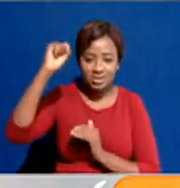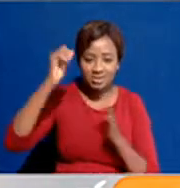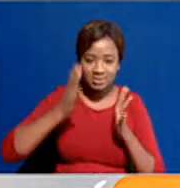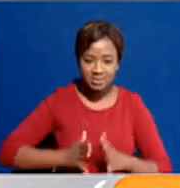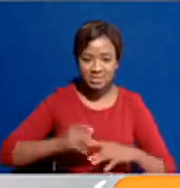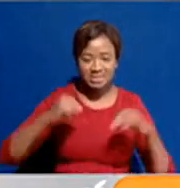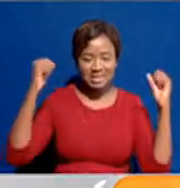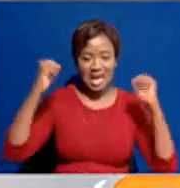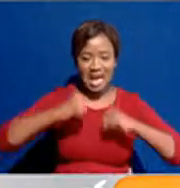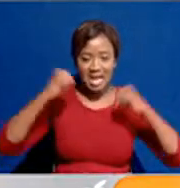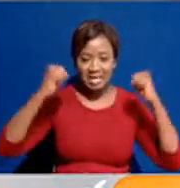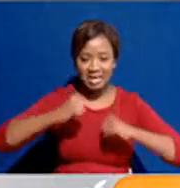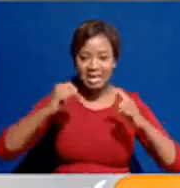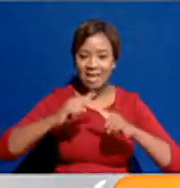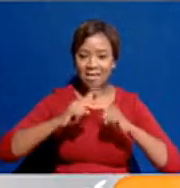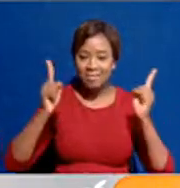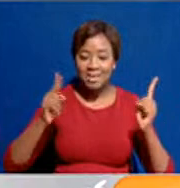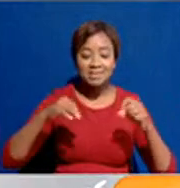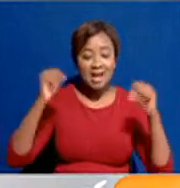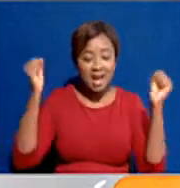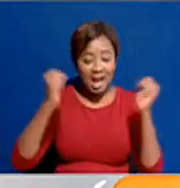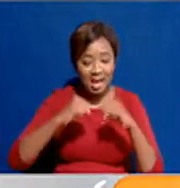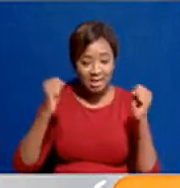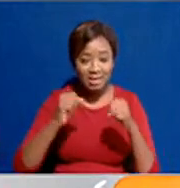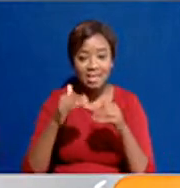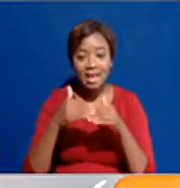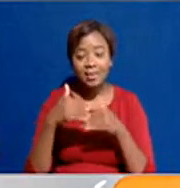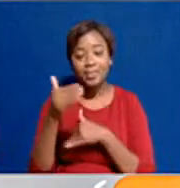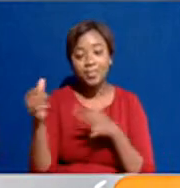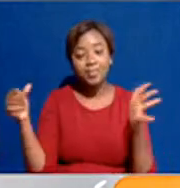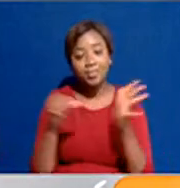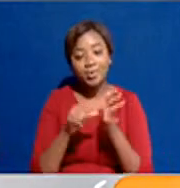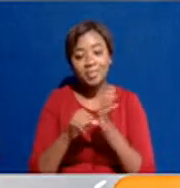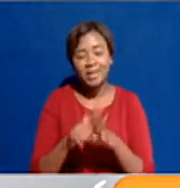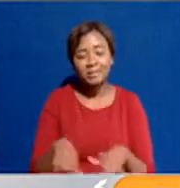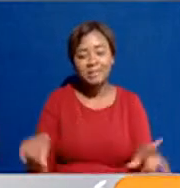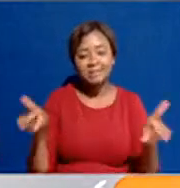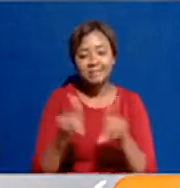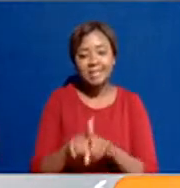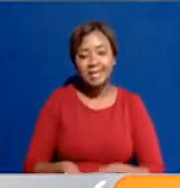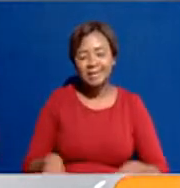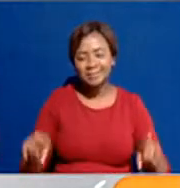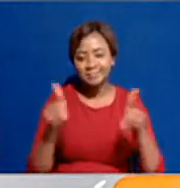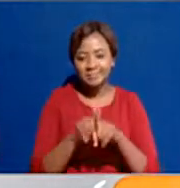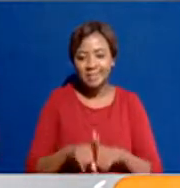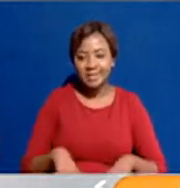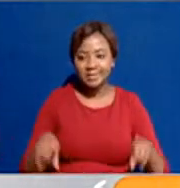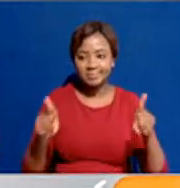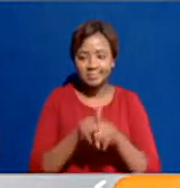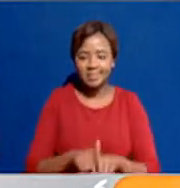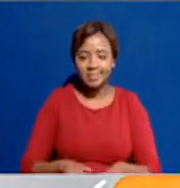find ourselves mm-hmm. in the same problems again and again. And so even when you start to hear,